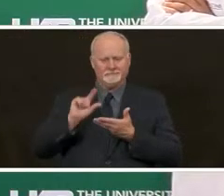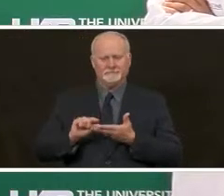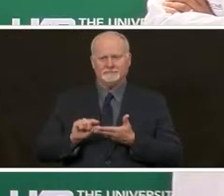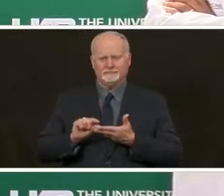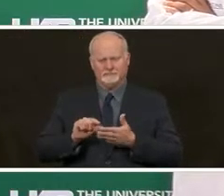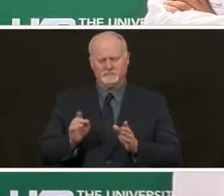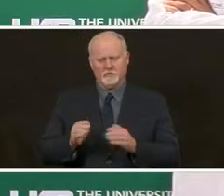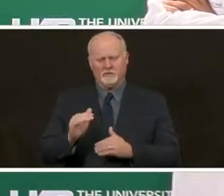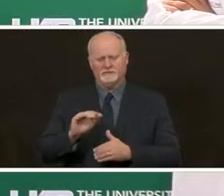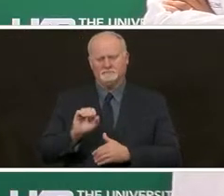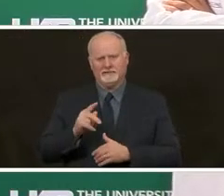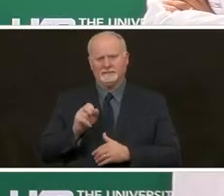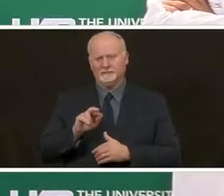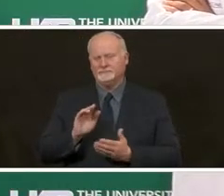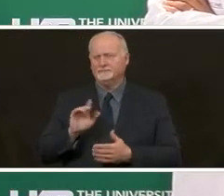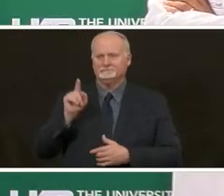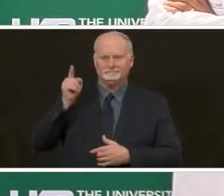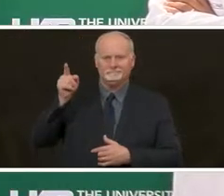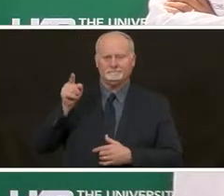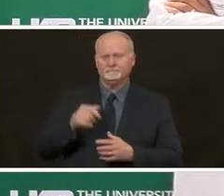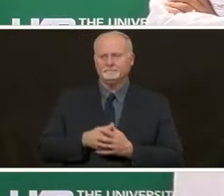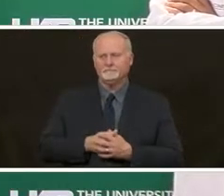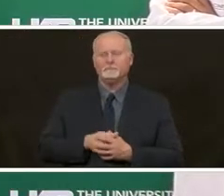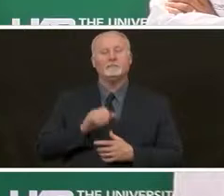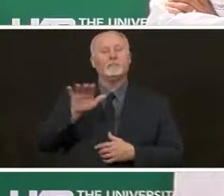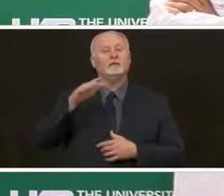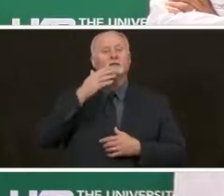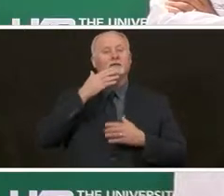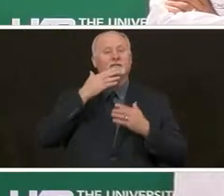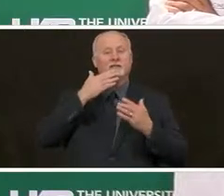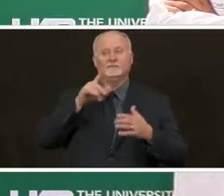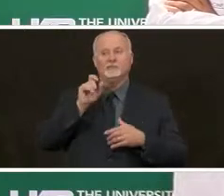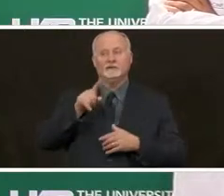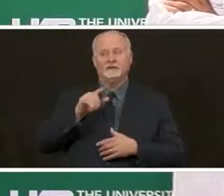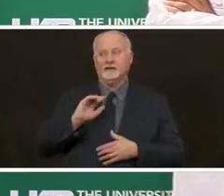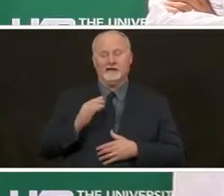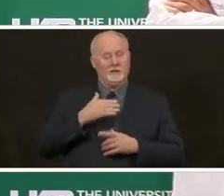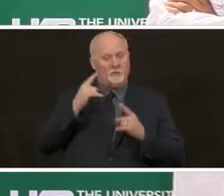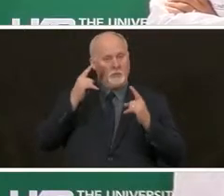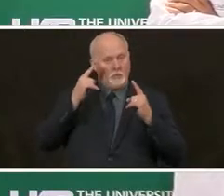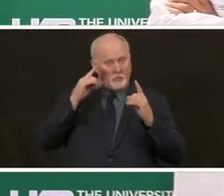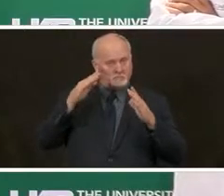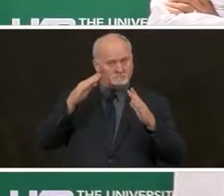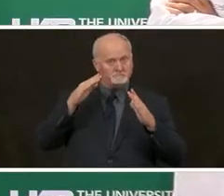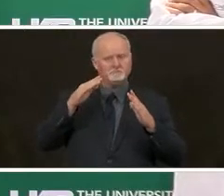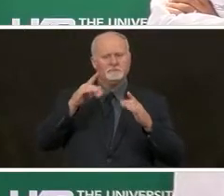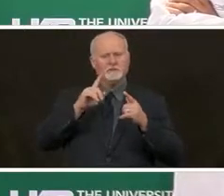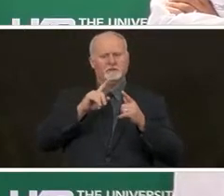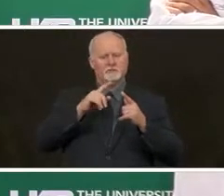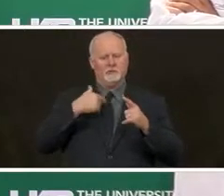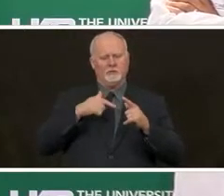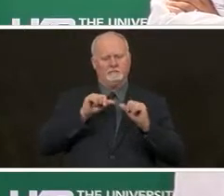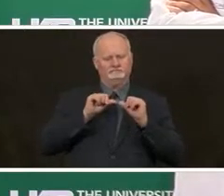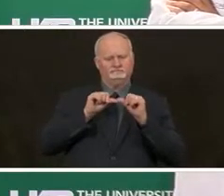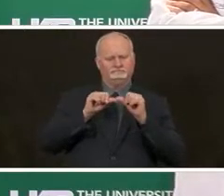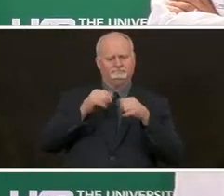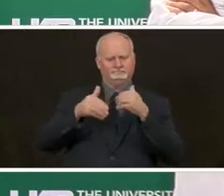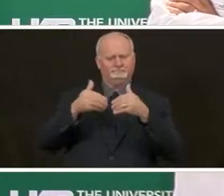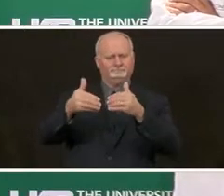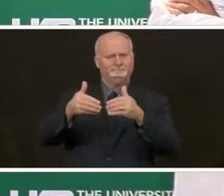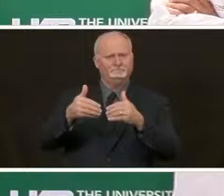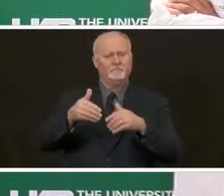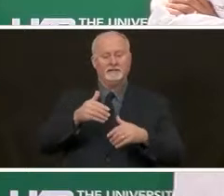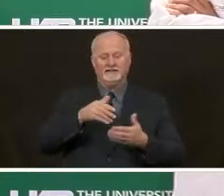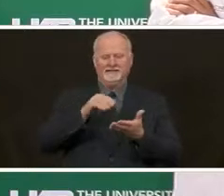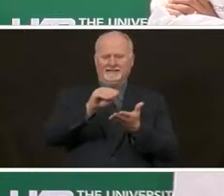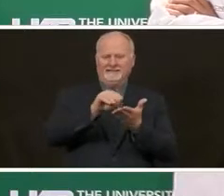be achieved? Thank you for that question. You know, our hope is to continue to move this process along. I think the data that has